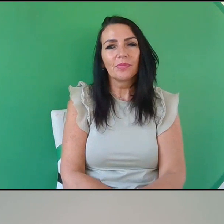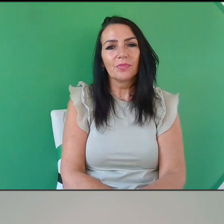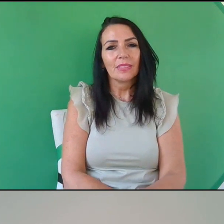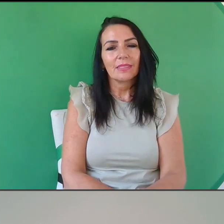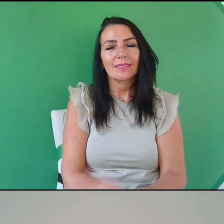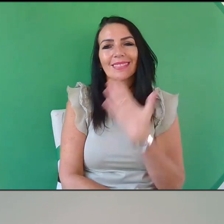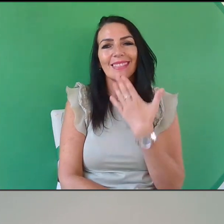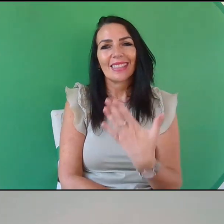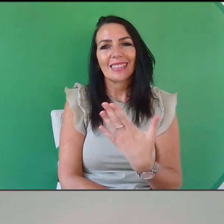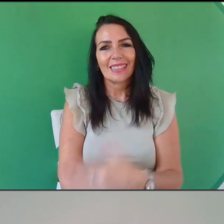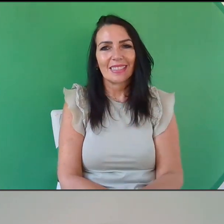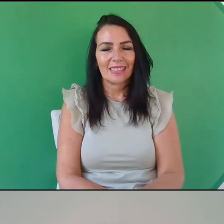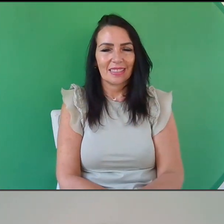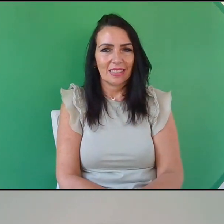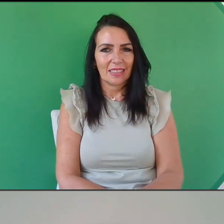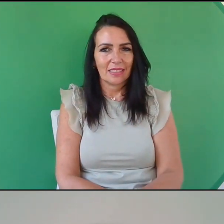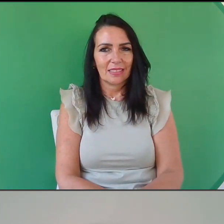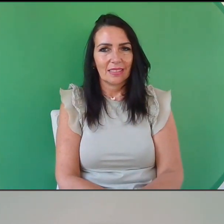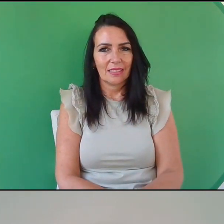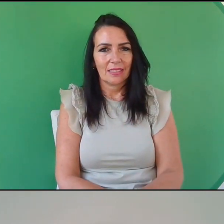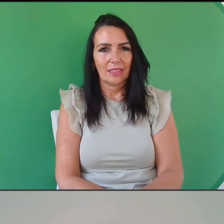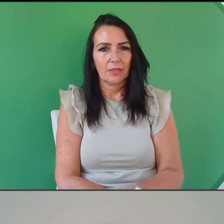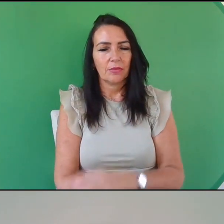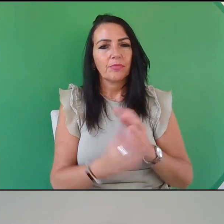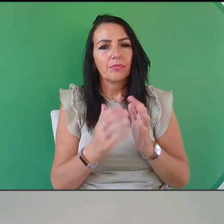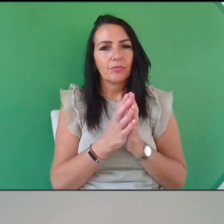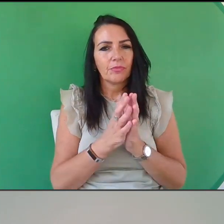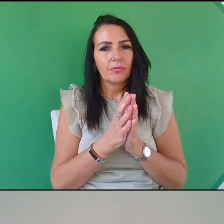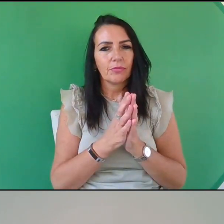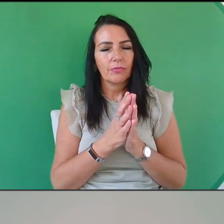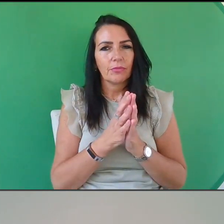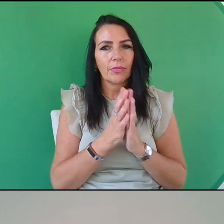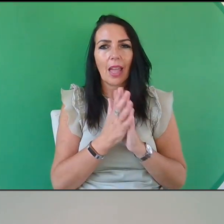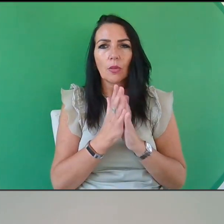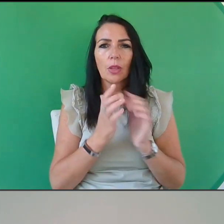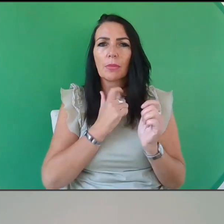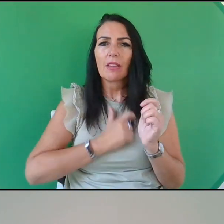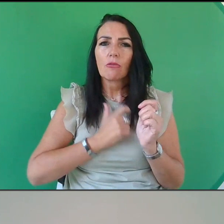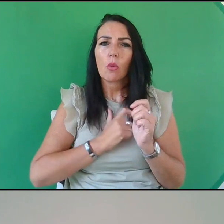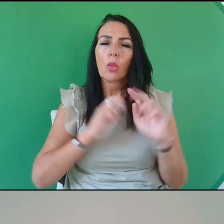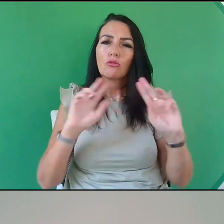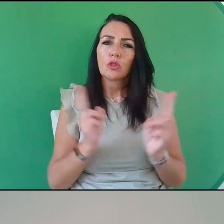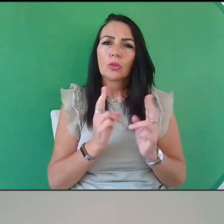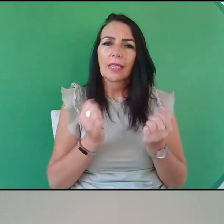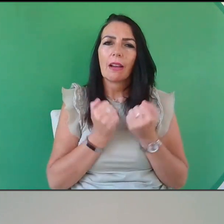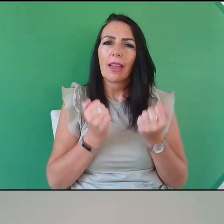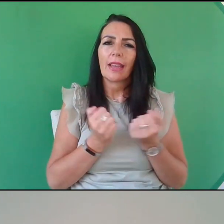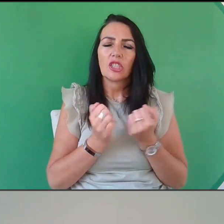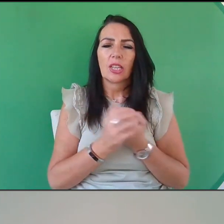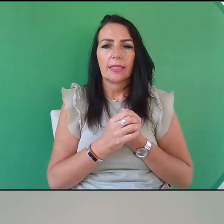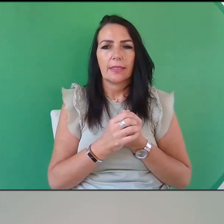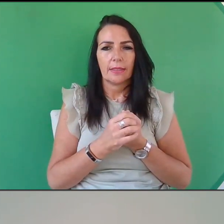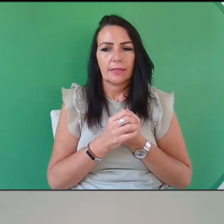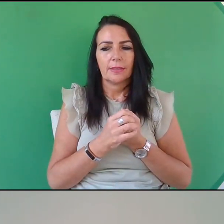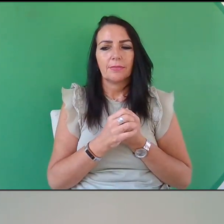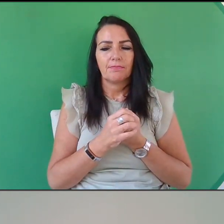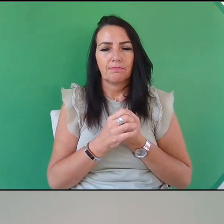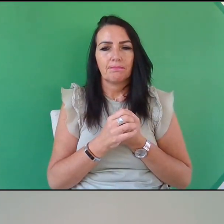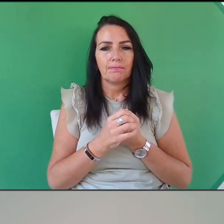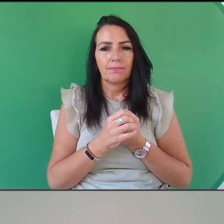Thanks, Lucy. Another one for you about showers. How can they play a role in reducing our energy use? Yeah, great question.